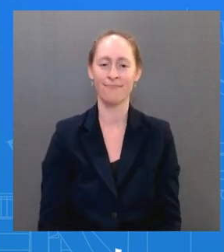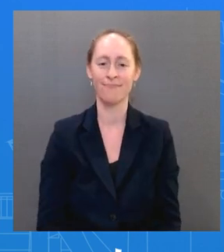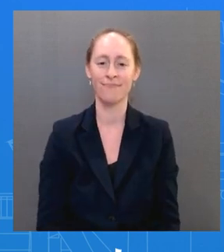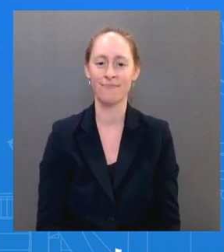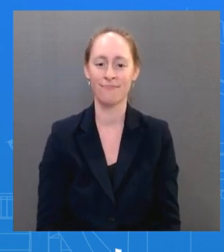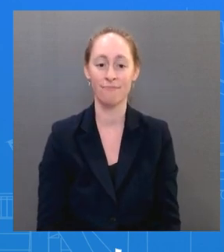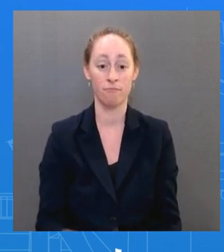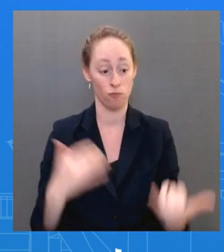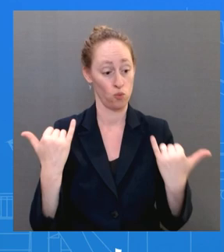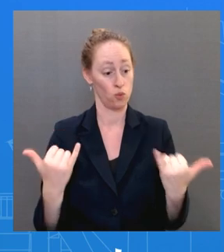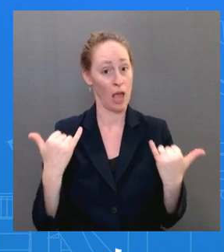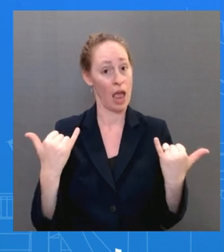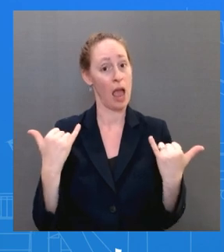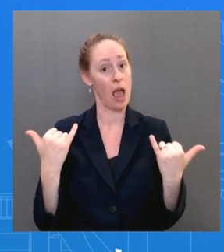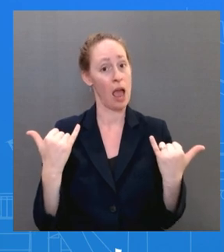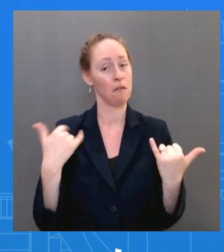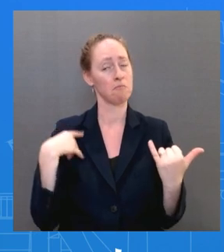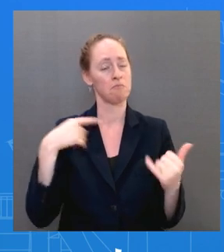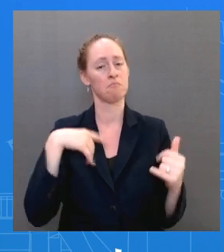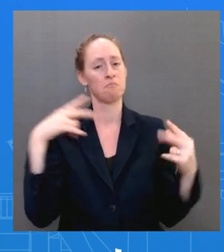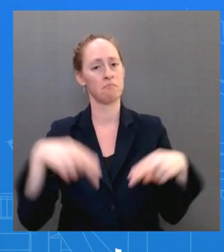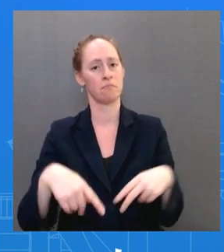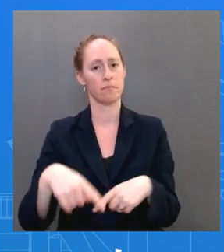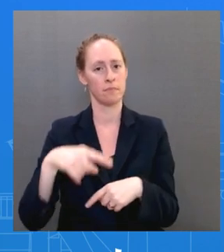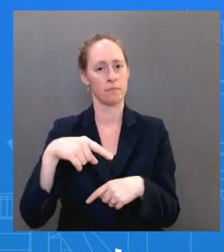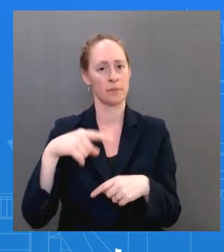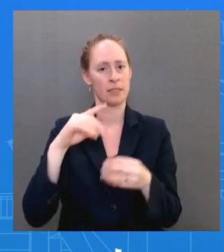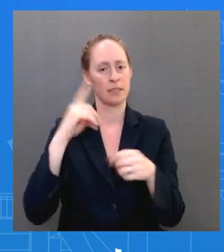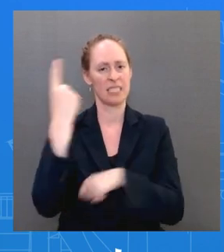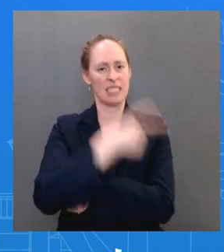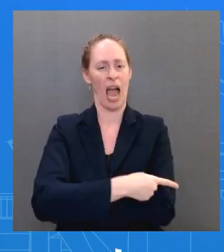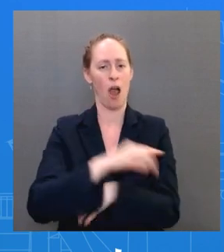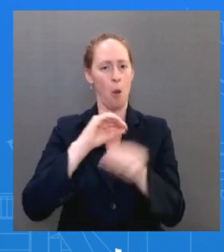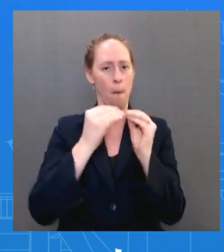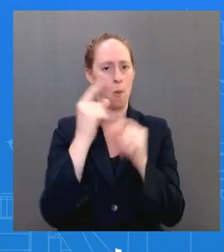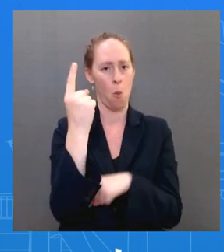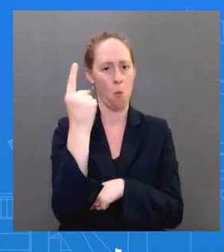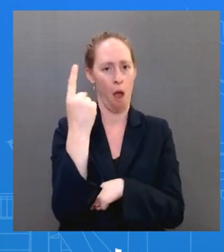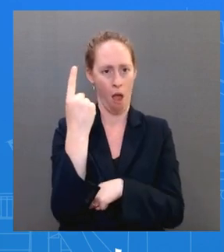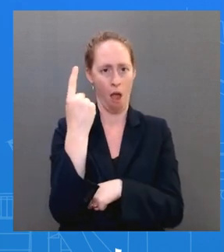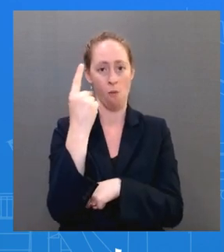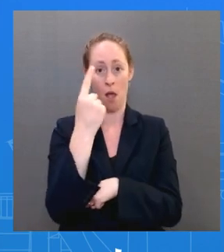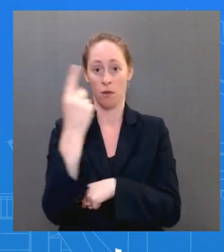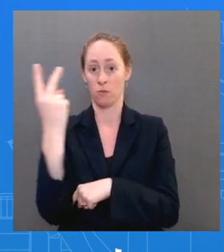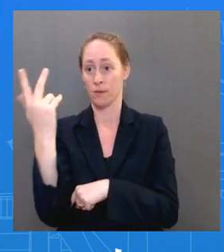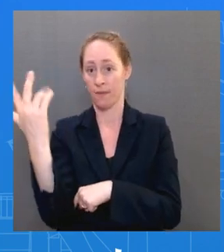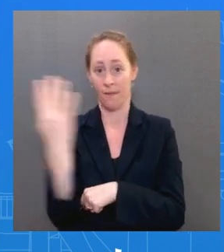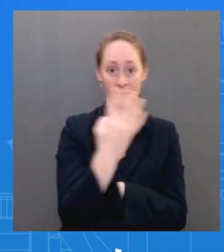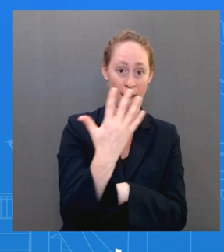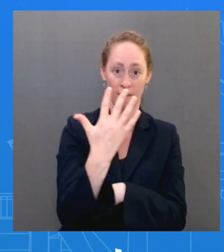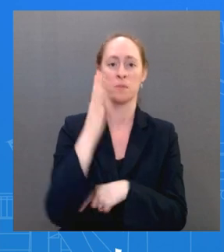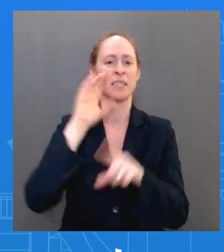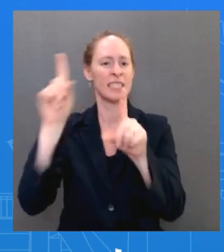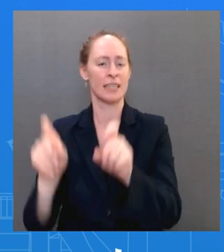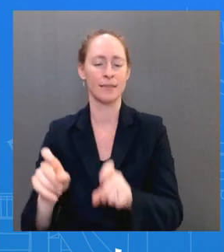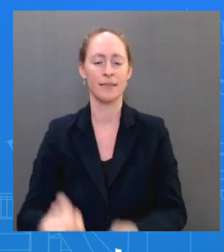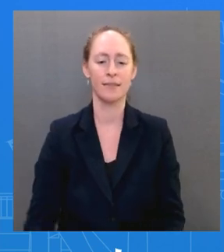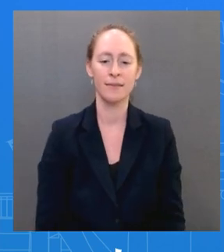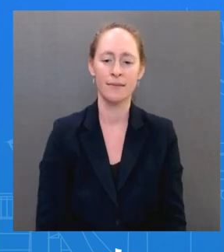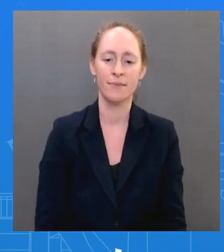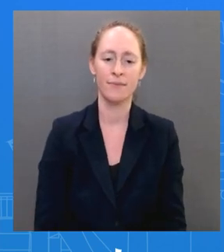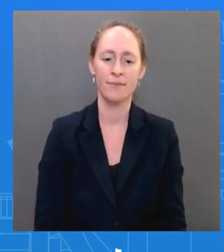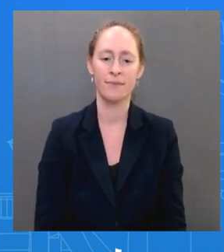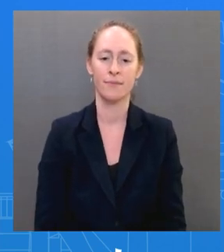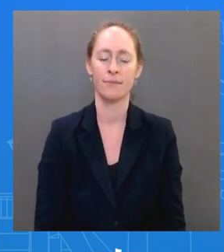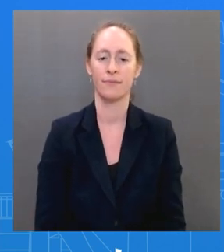after day five. And then, the moment that he turns negative, he'll return to work. You guys both talked a lot about, obviously, the message